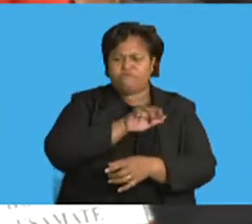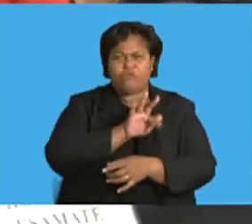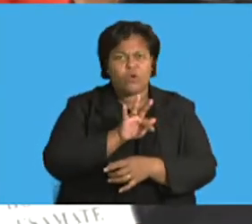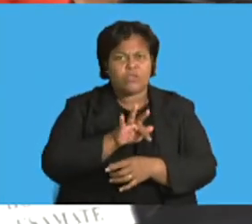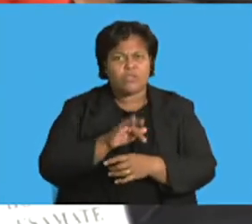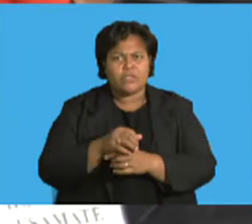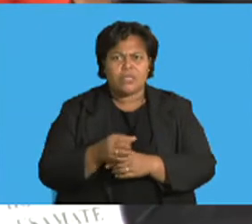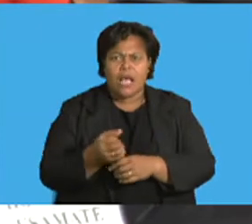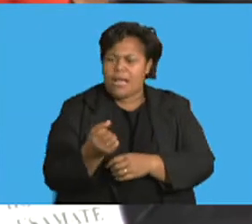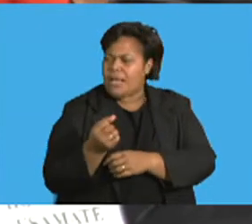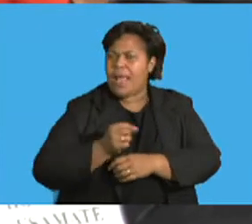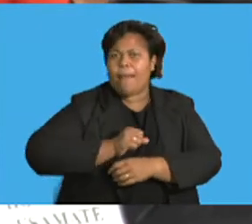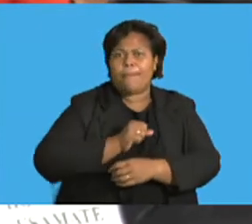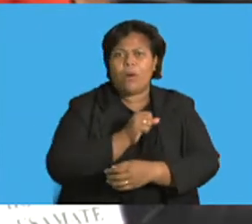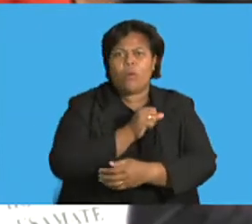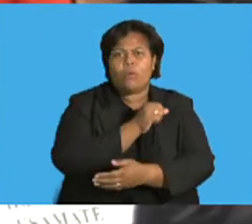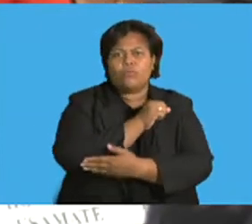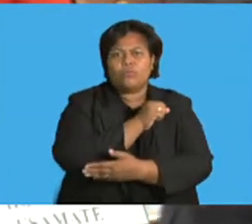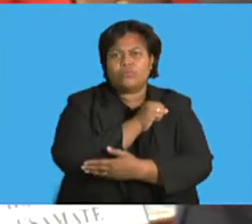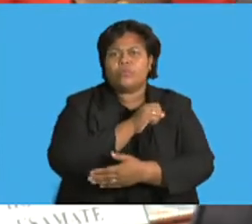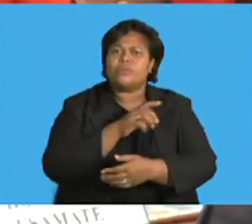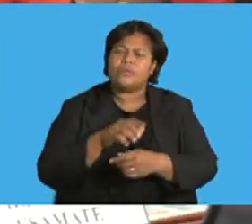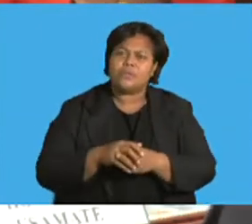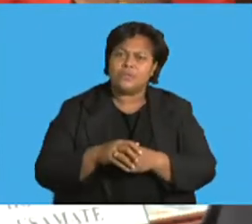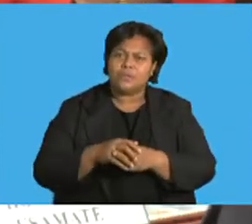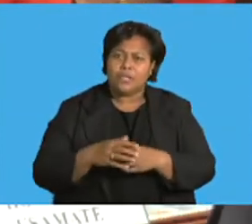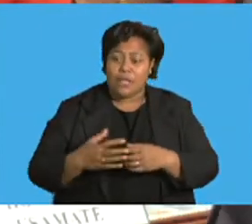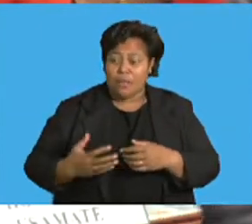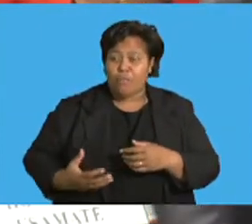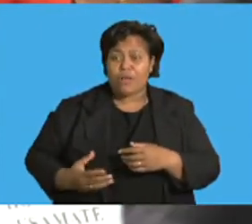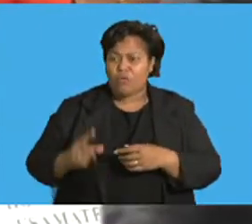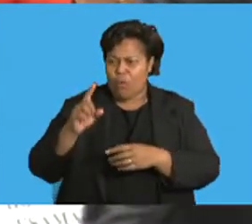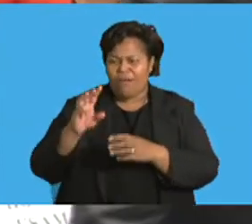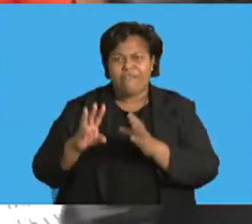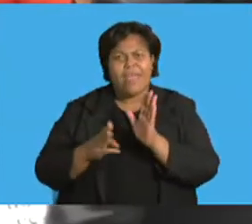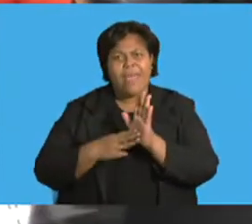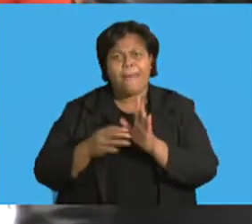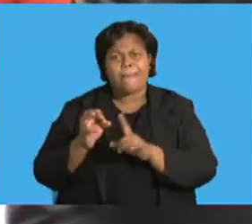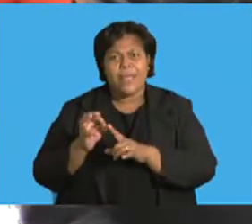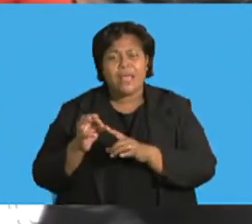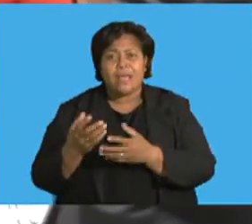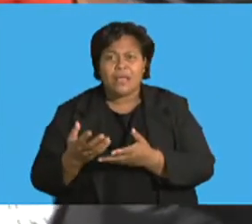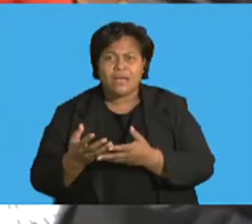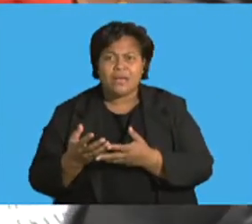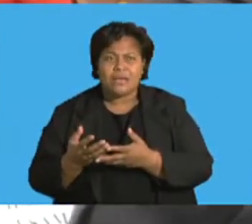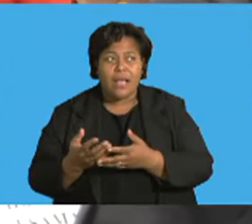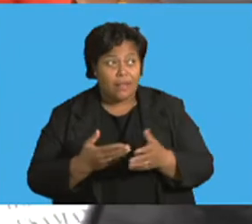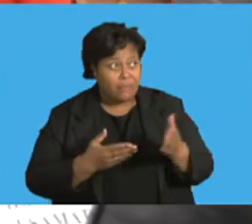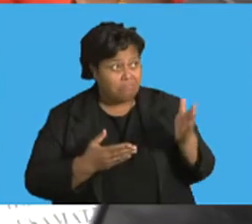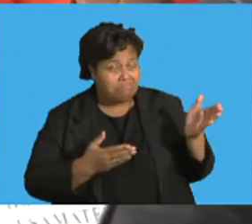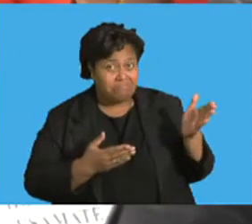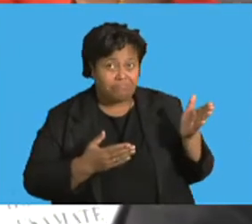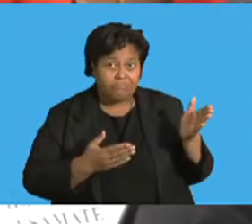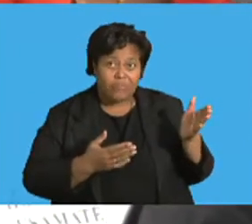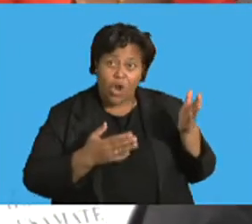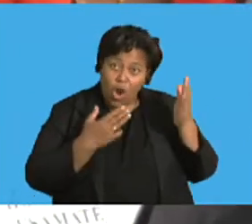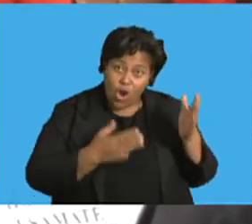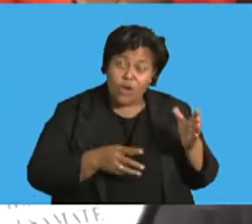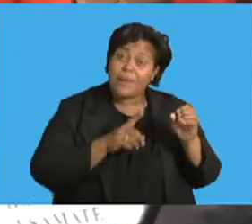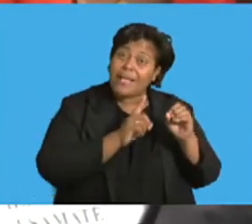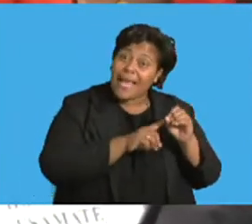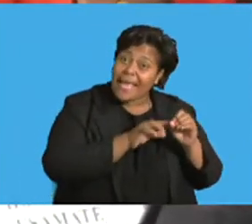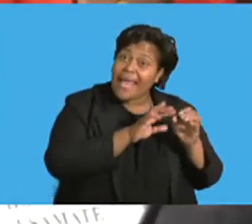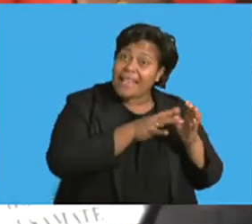breast of one of the MPs, and, as quoted, since Honourable Gadigal Tambu has decided to use expletives in this